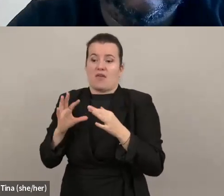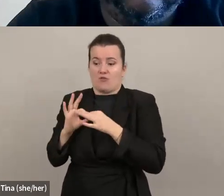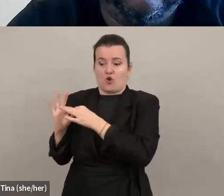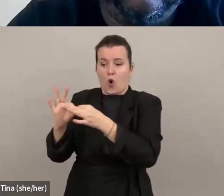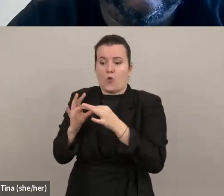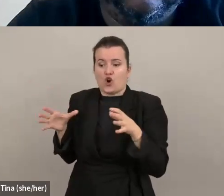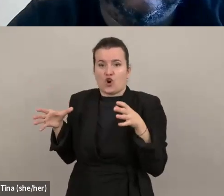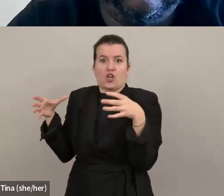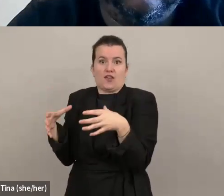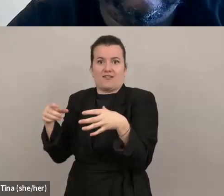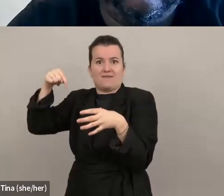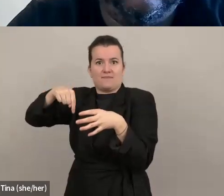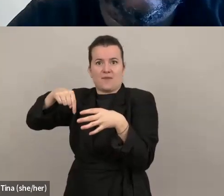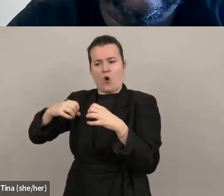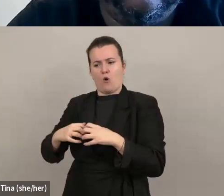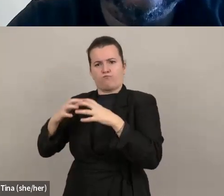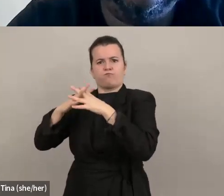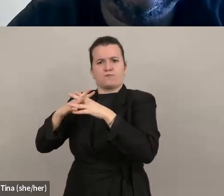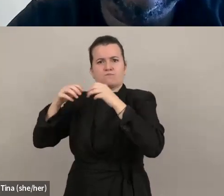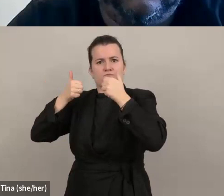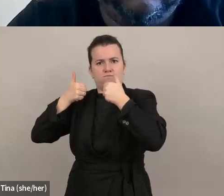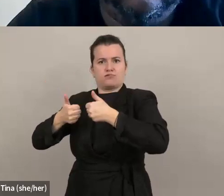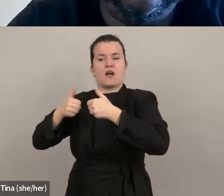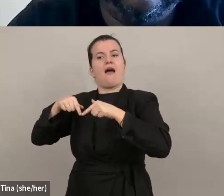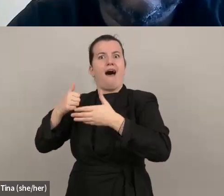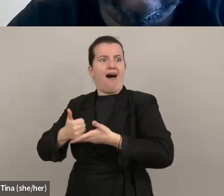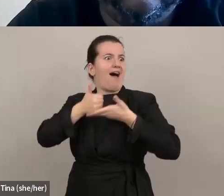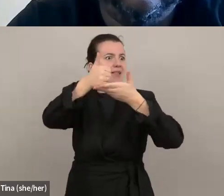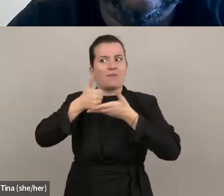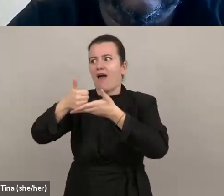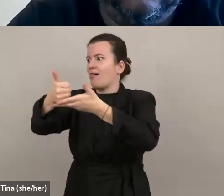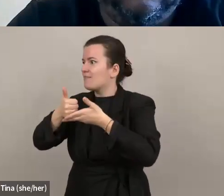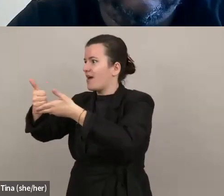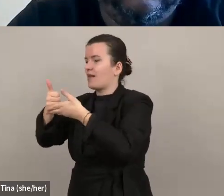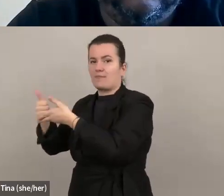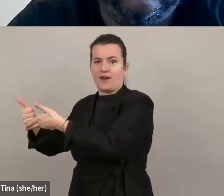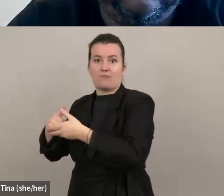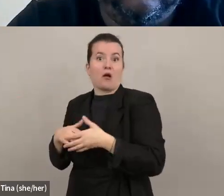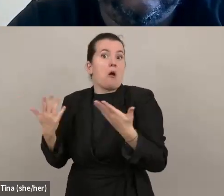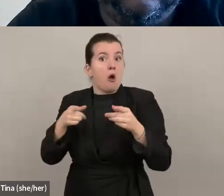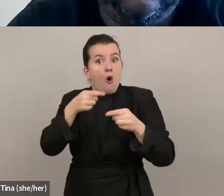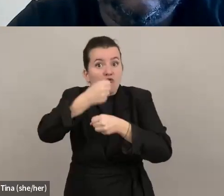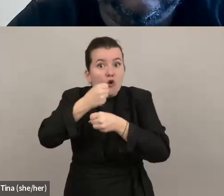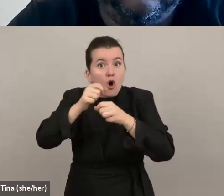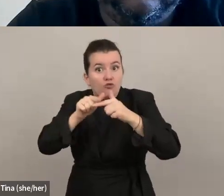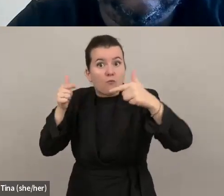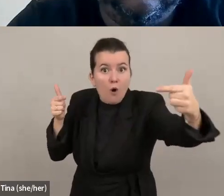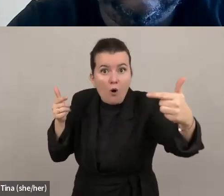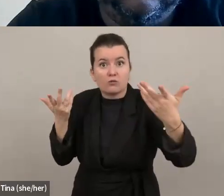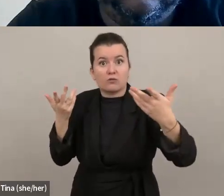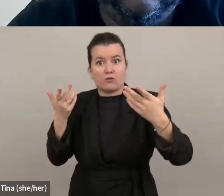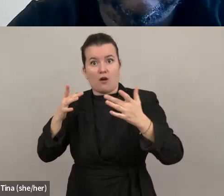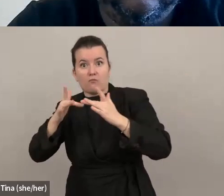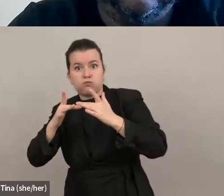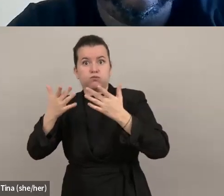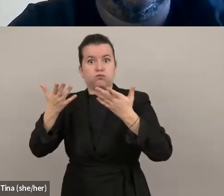to get people attracted to the countryside again. And now they can work remote, and when we do have